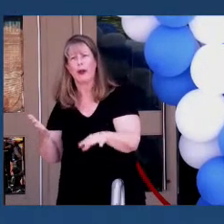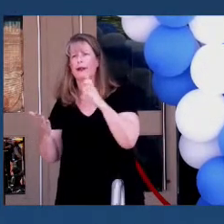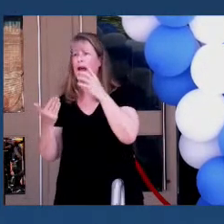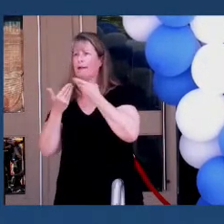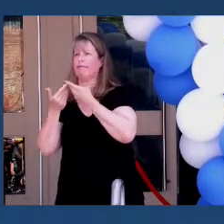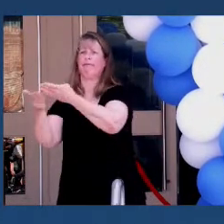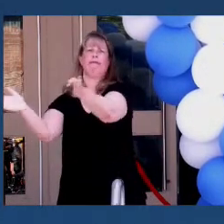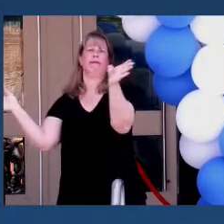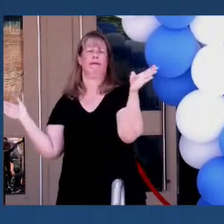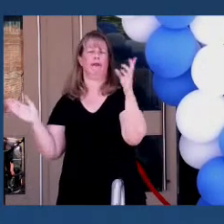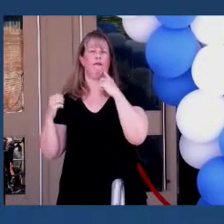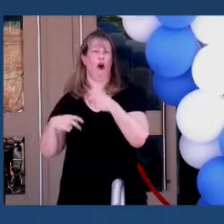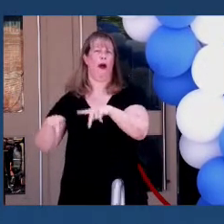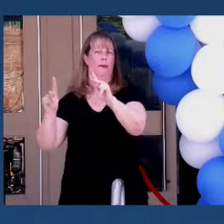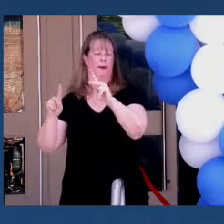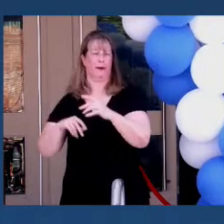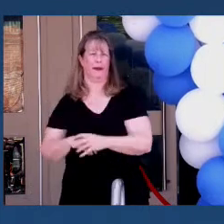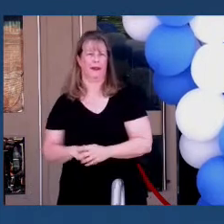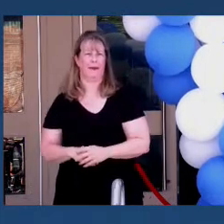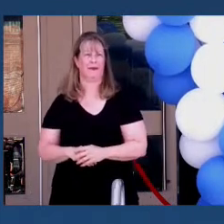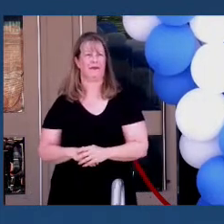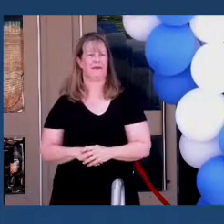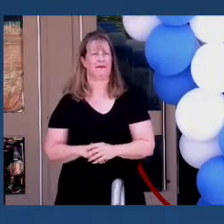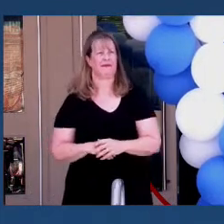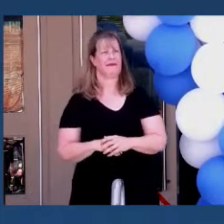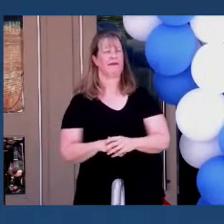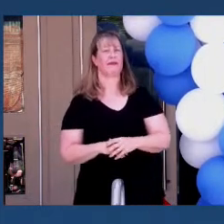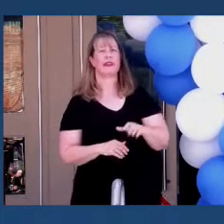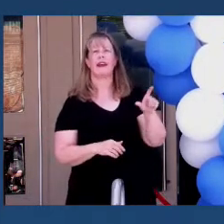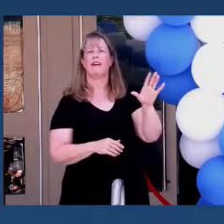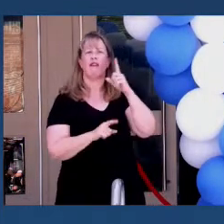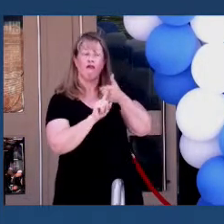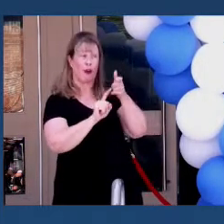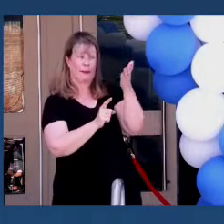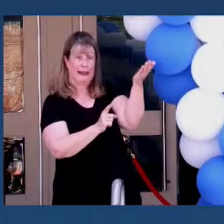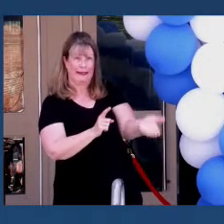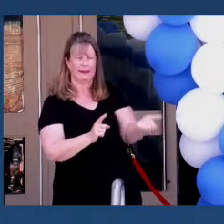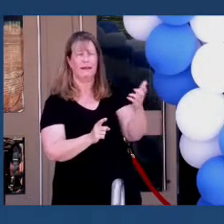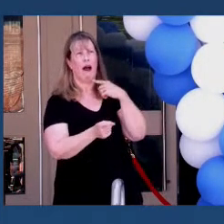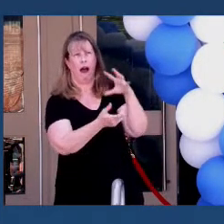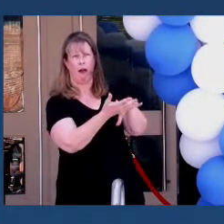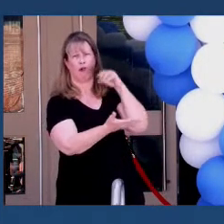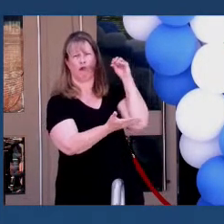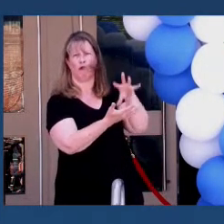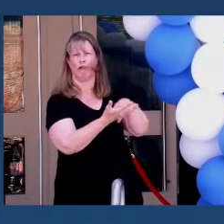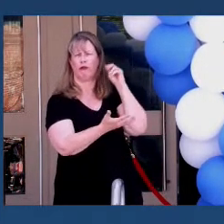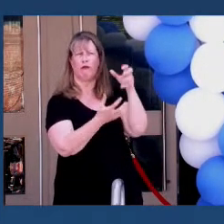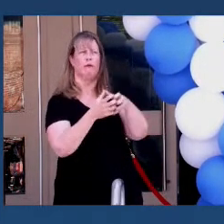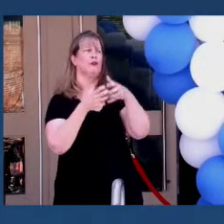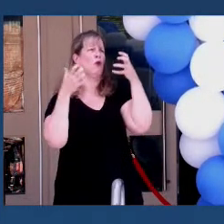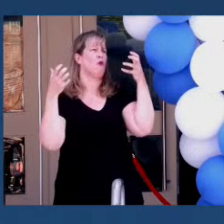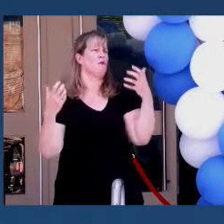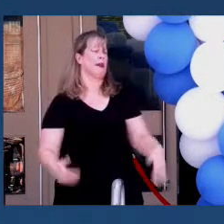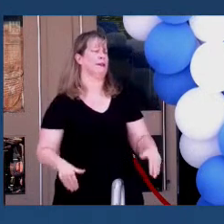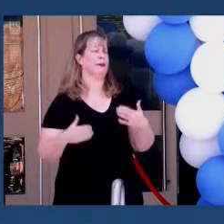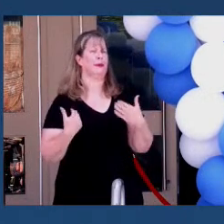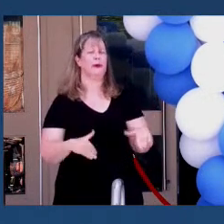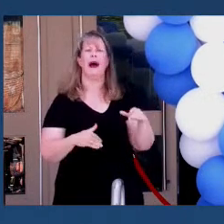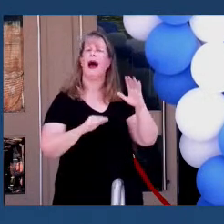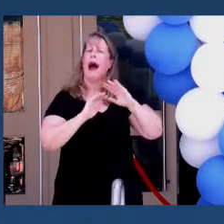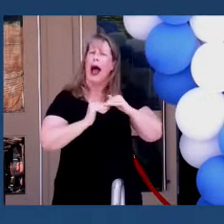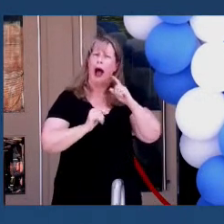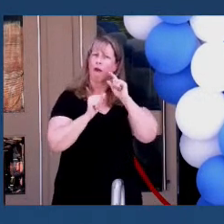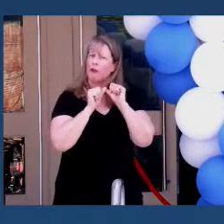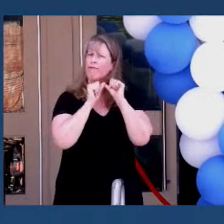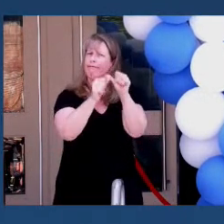opportunity. I learned a lot from Maurice Pritchett, a lot about being